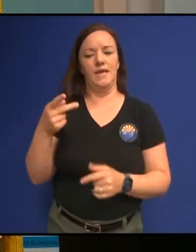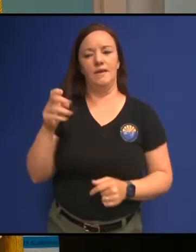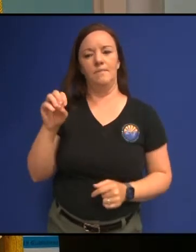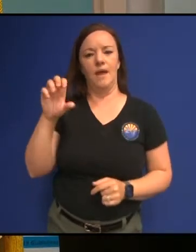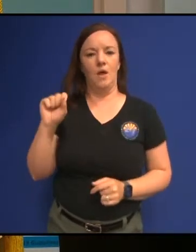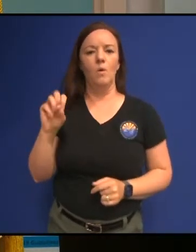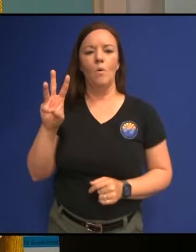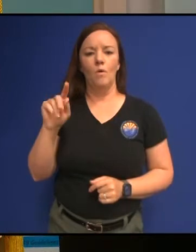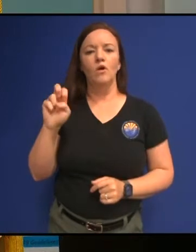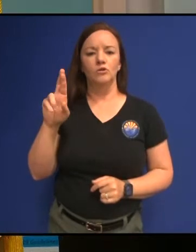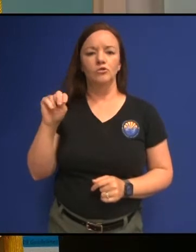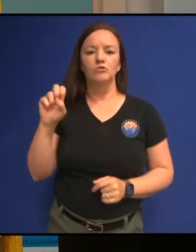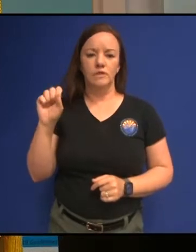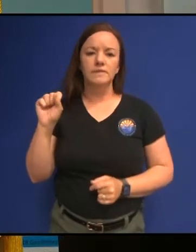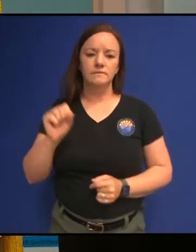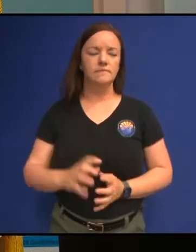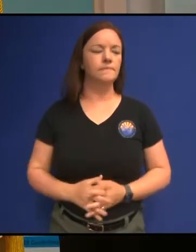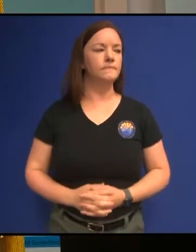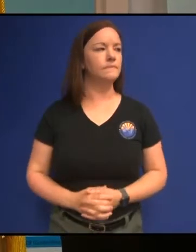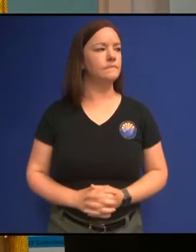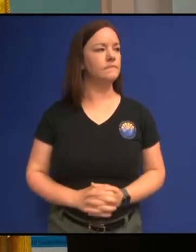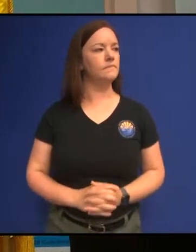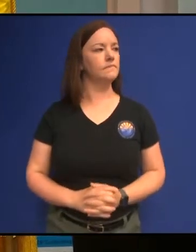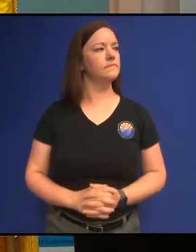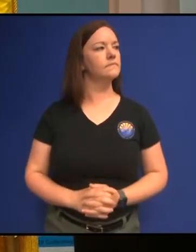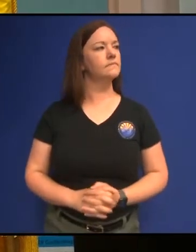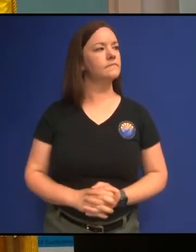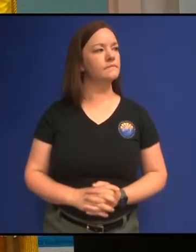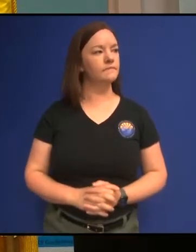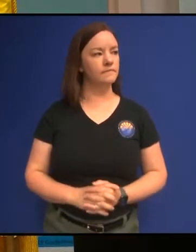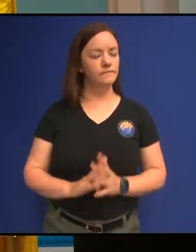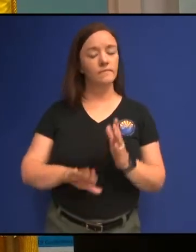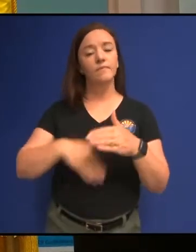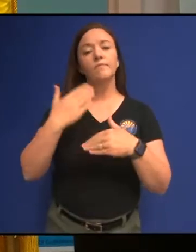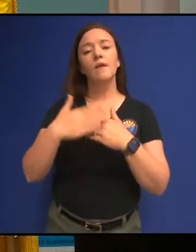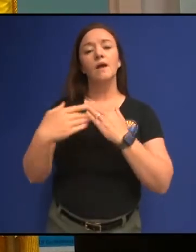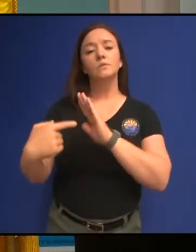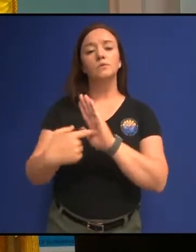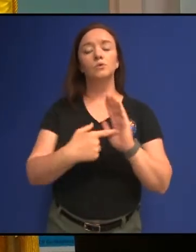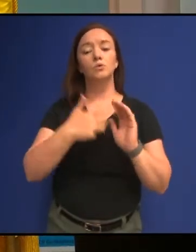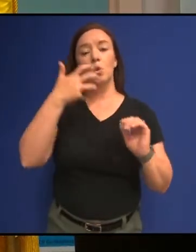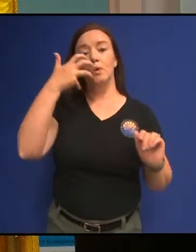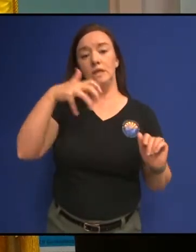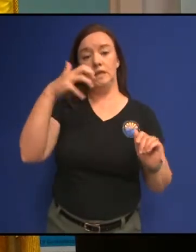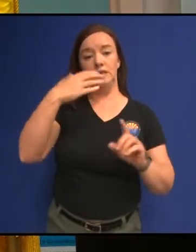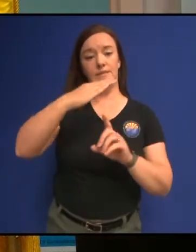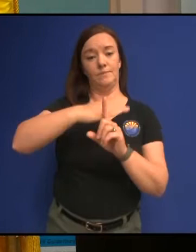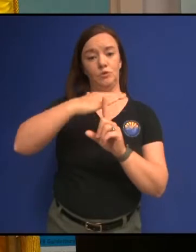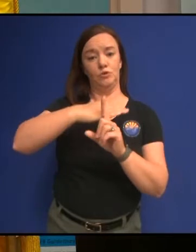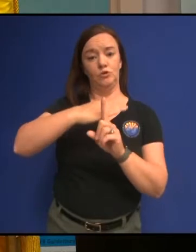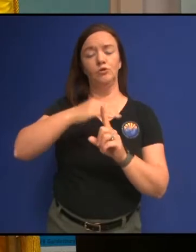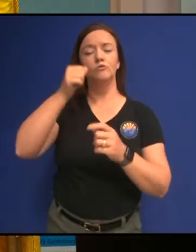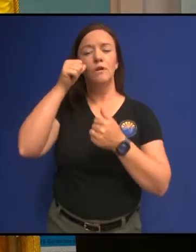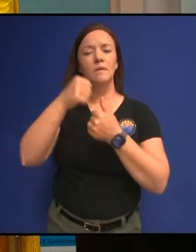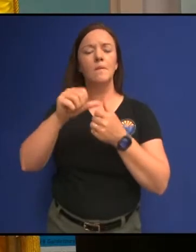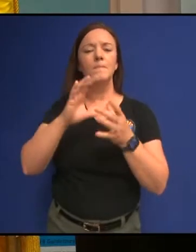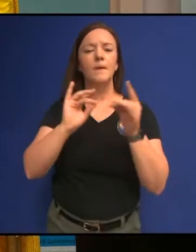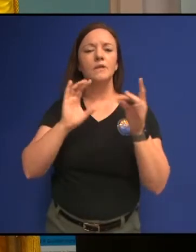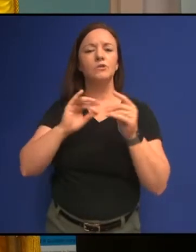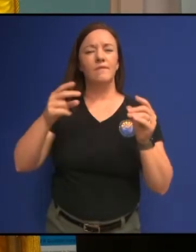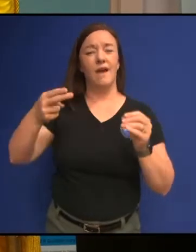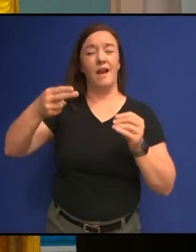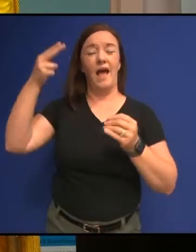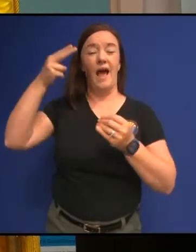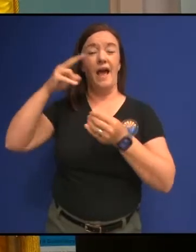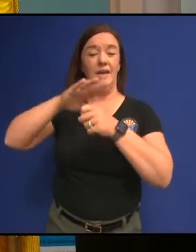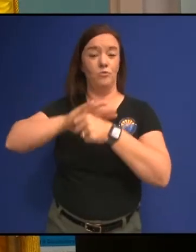Wilderness. We'll move on here. And we've got that area of high pressure over us today. This is going to